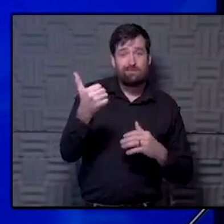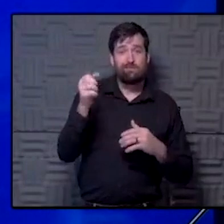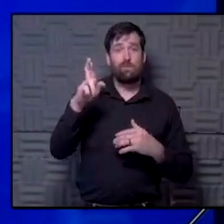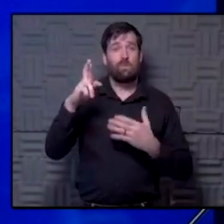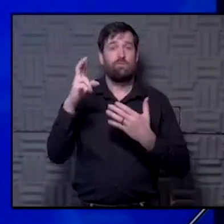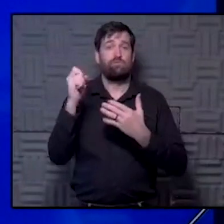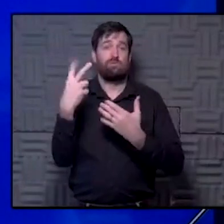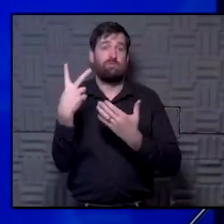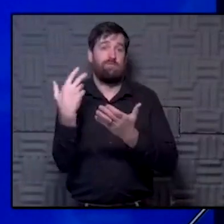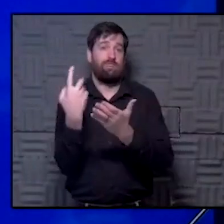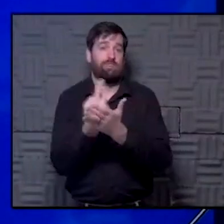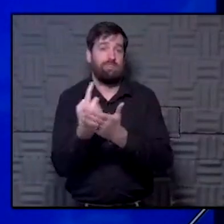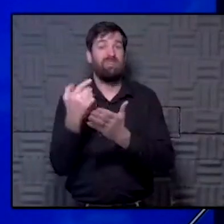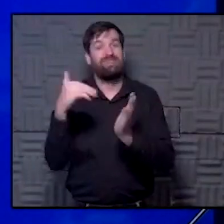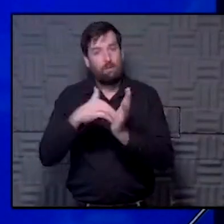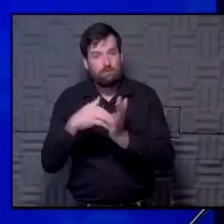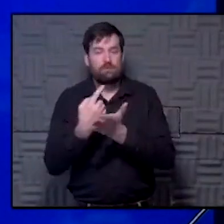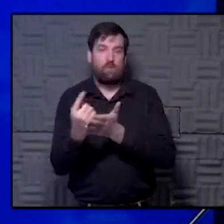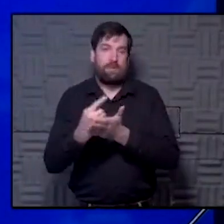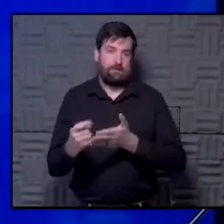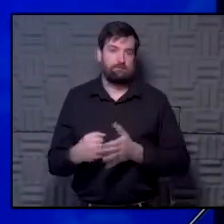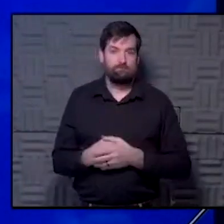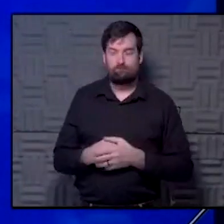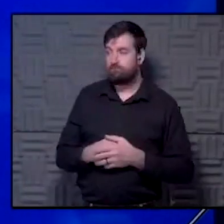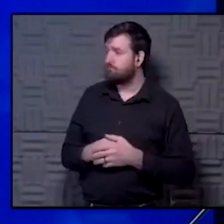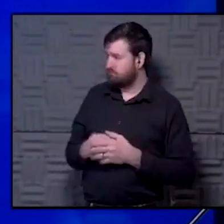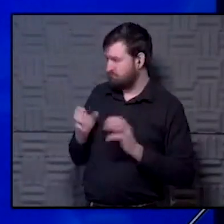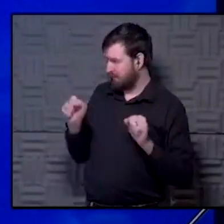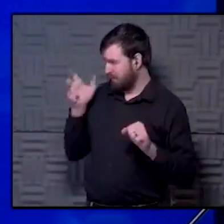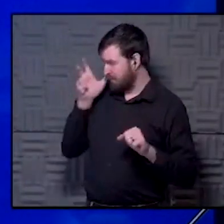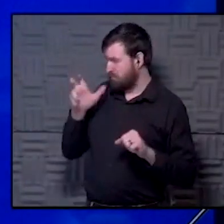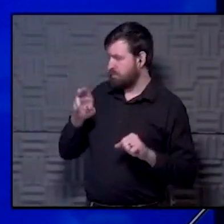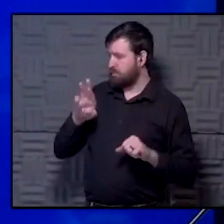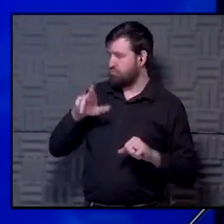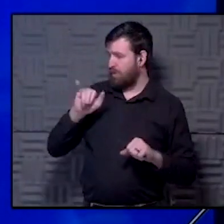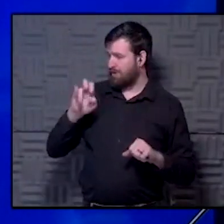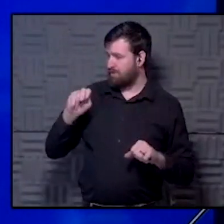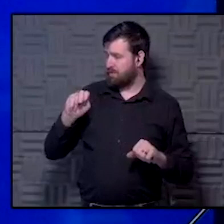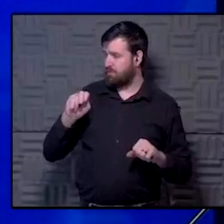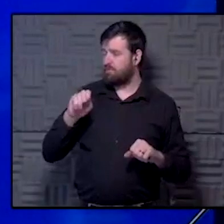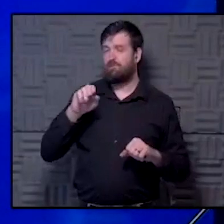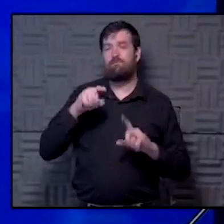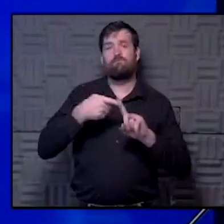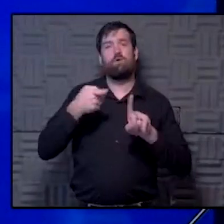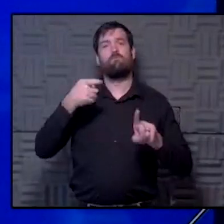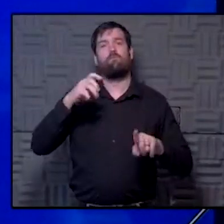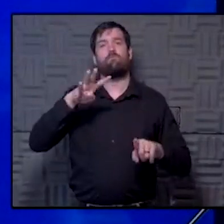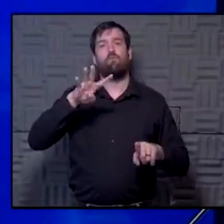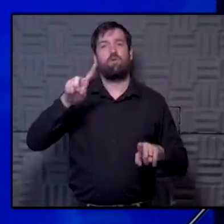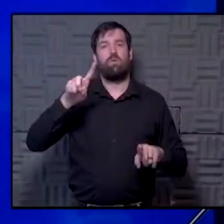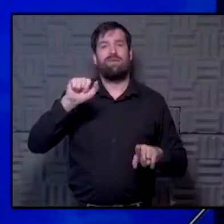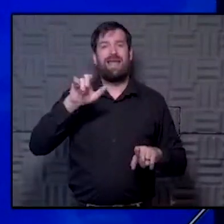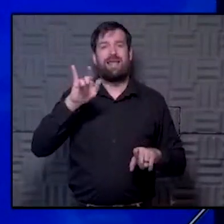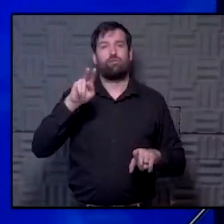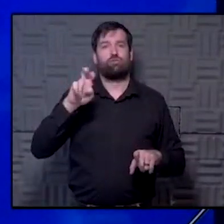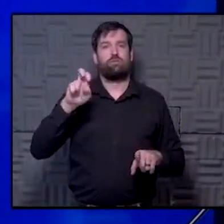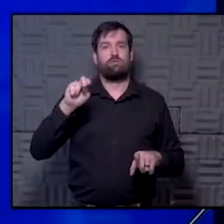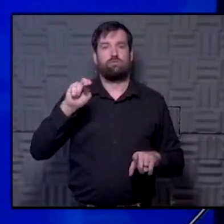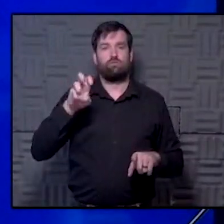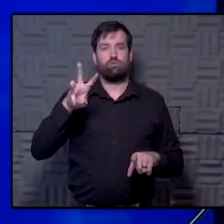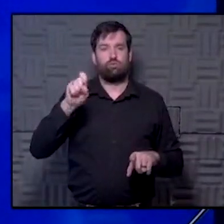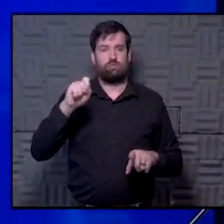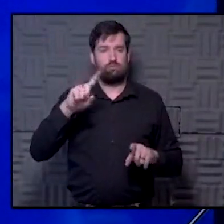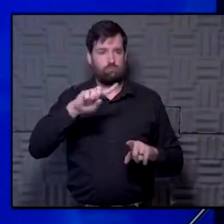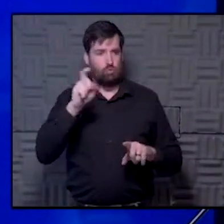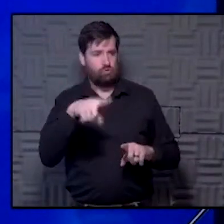doses. Hi, I don't know if you can hear me. Bryant Madrick over at 41 Action News. This question is for Ms. Satterwhite, so I